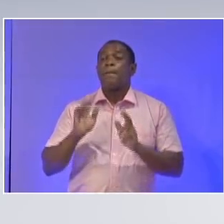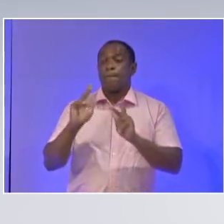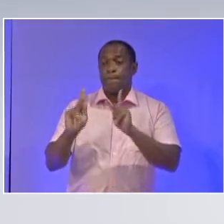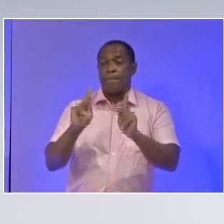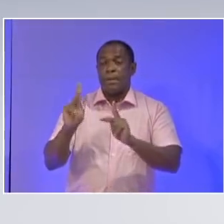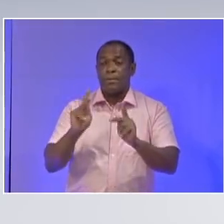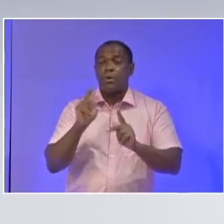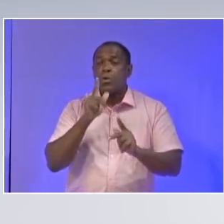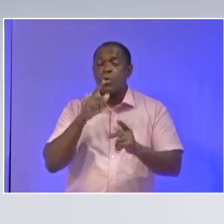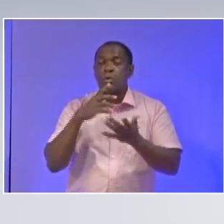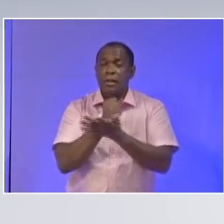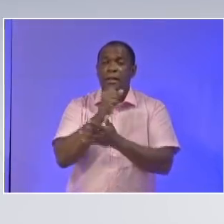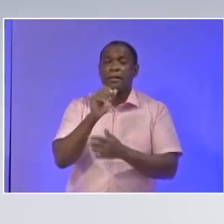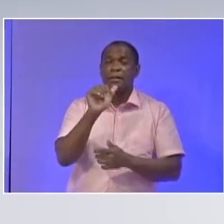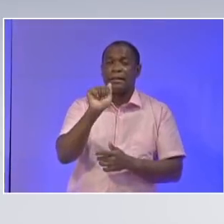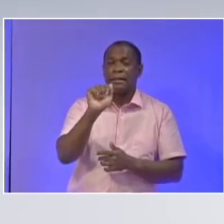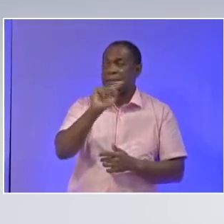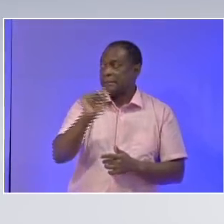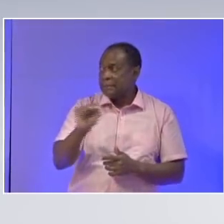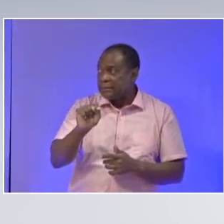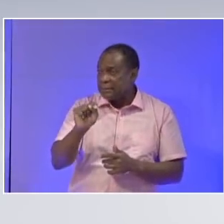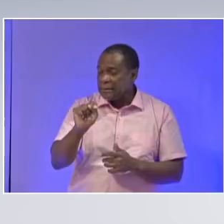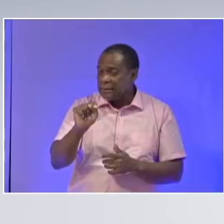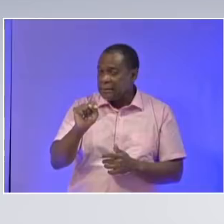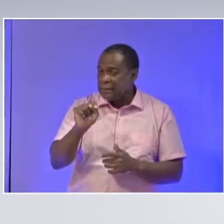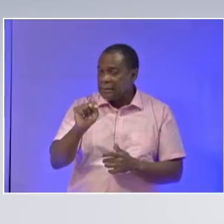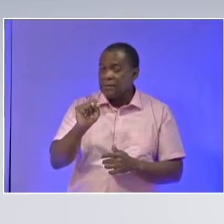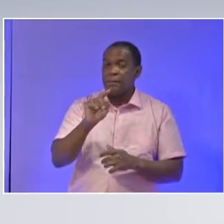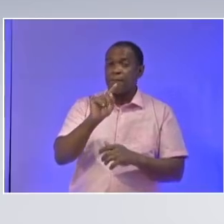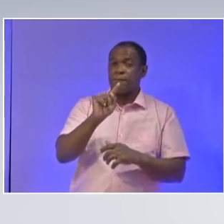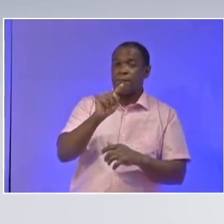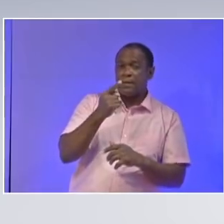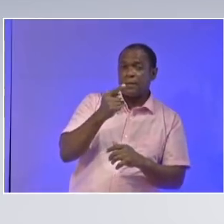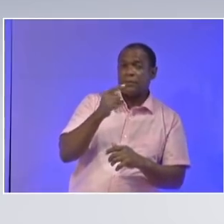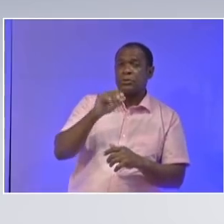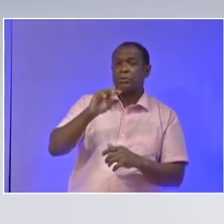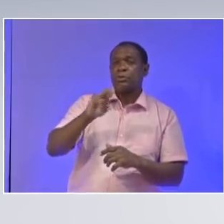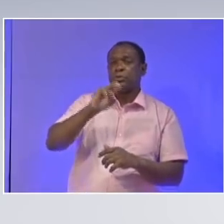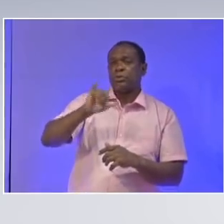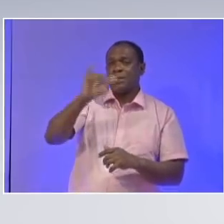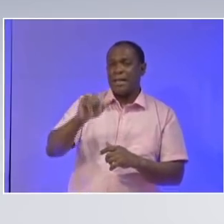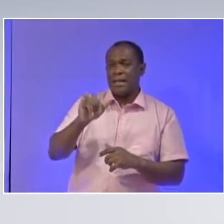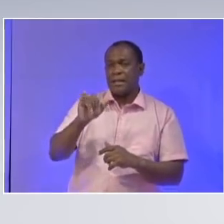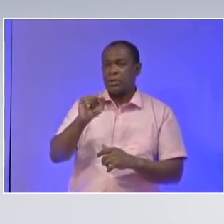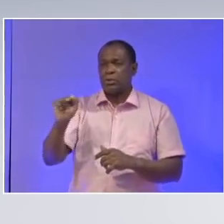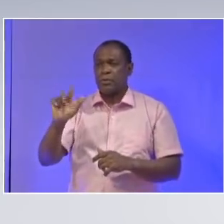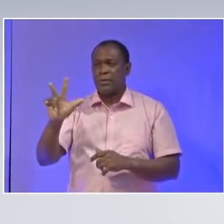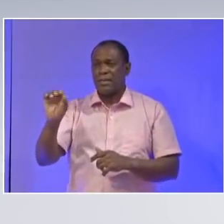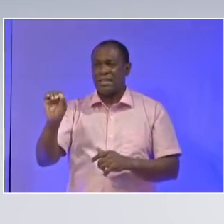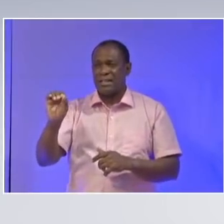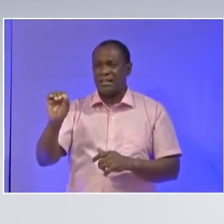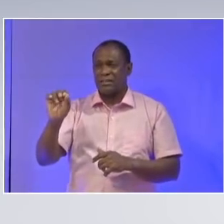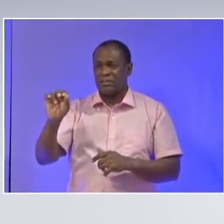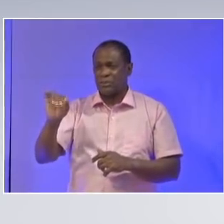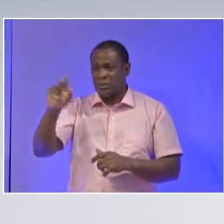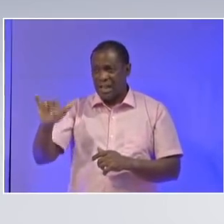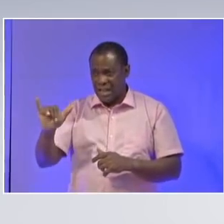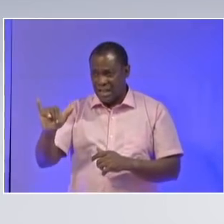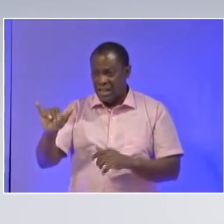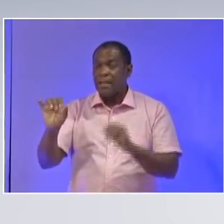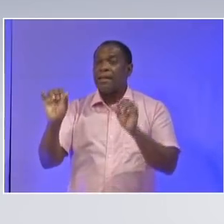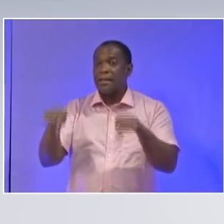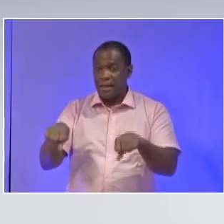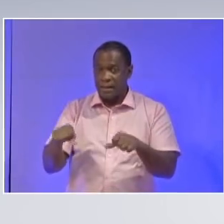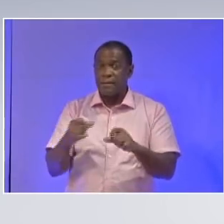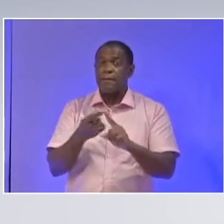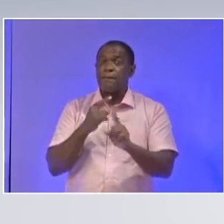receive AstraZeneca and Sinopharm from the 1st of July down to the 30th of July, you can now come in from